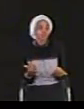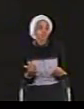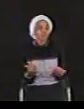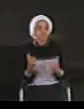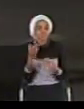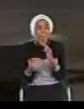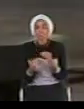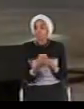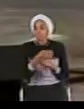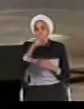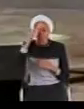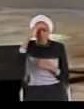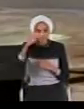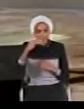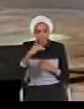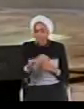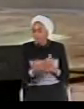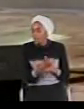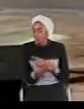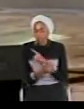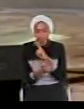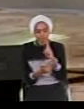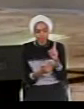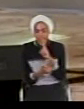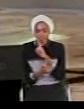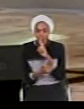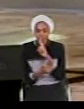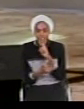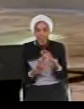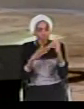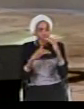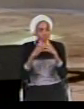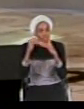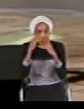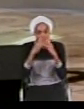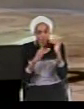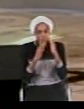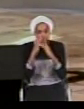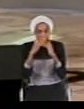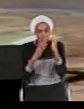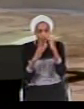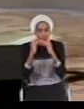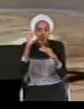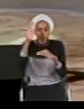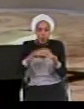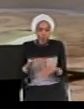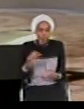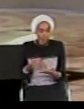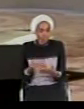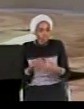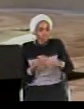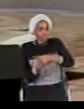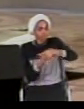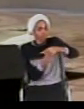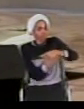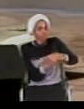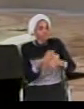any man anywhere build upon this foundation